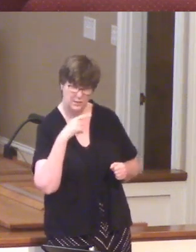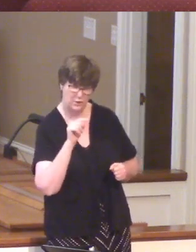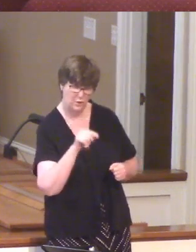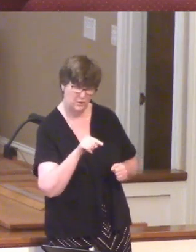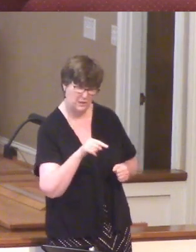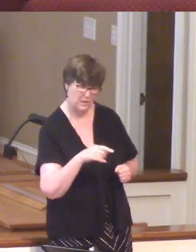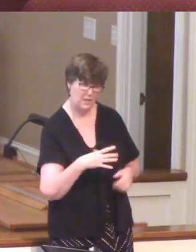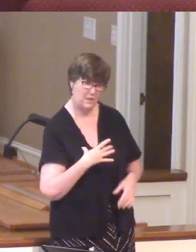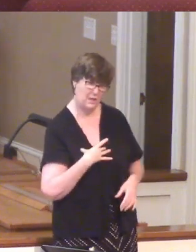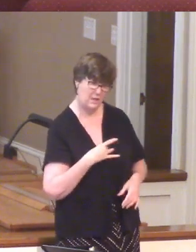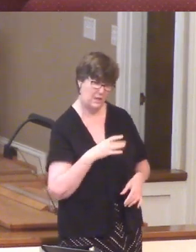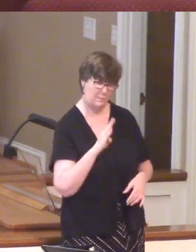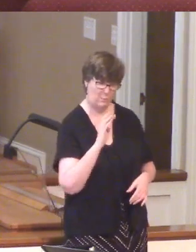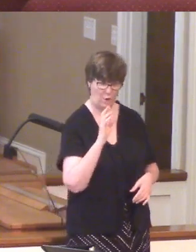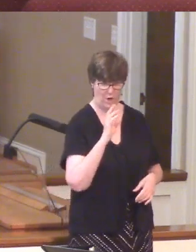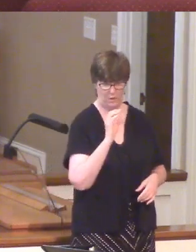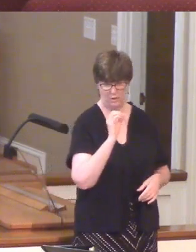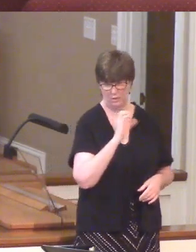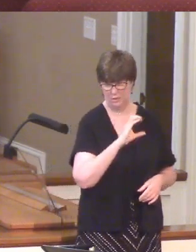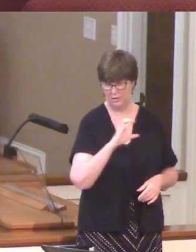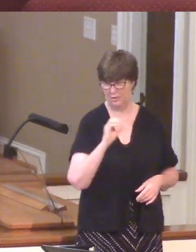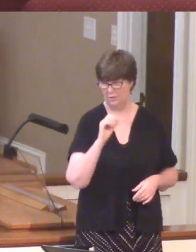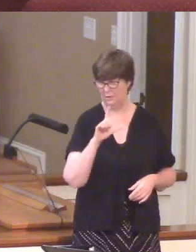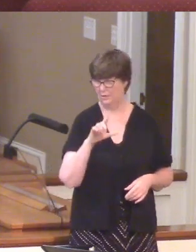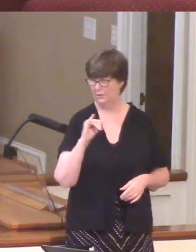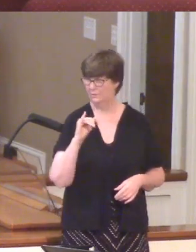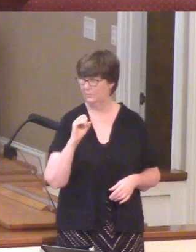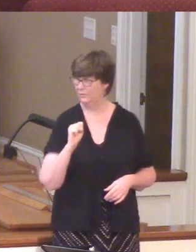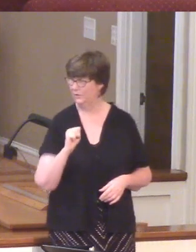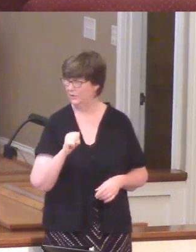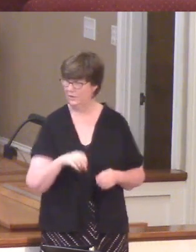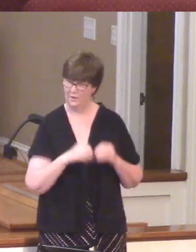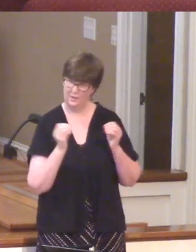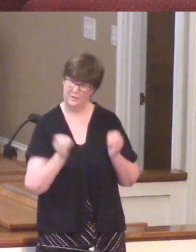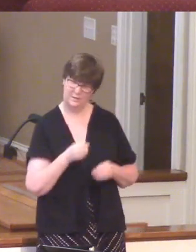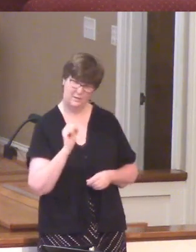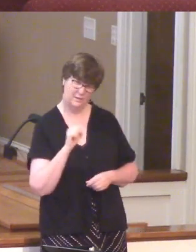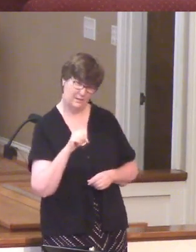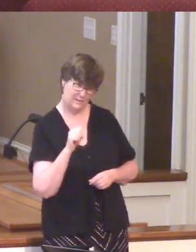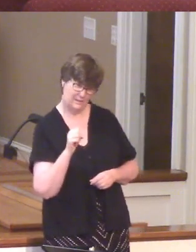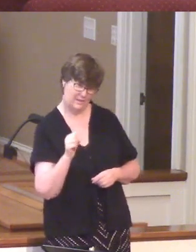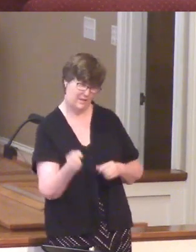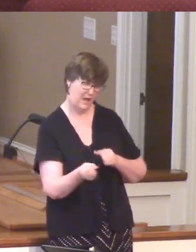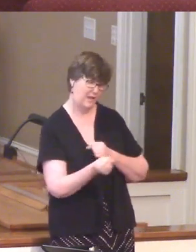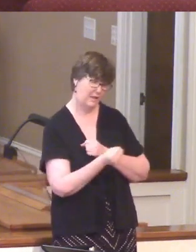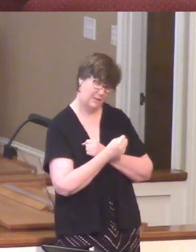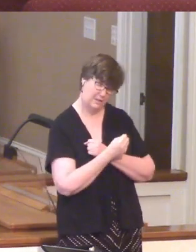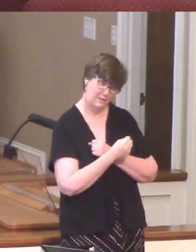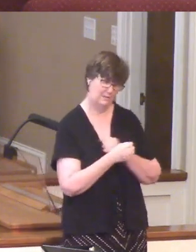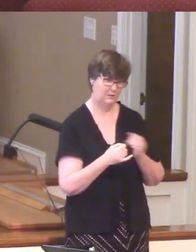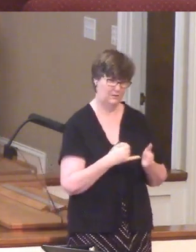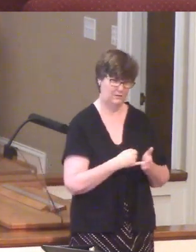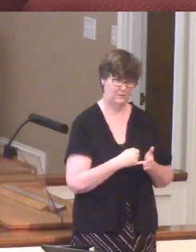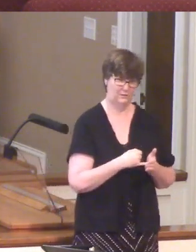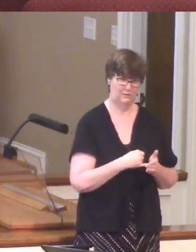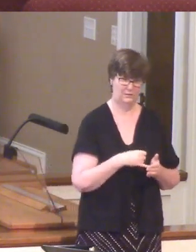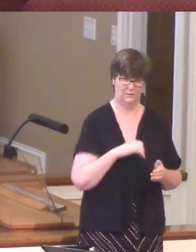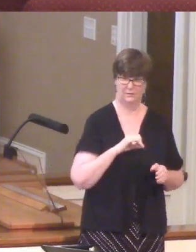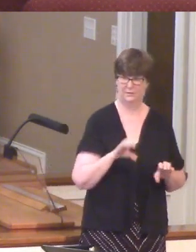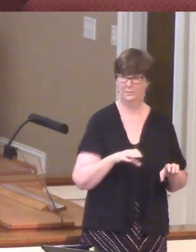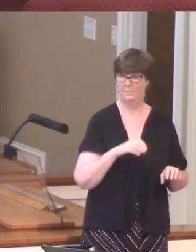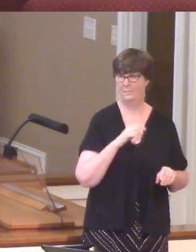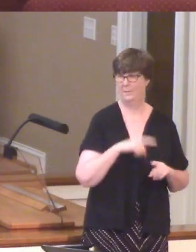broccoli." The girl replied sweetly, "Oh yes, ma'am, I do, but not enough to eat